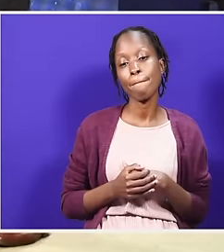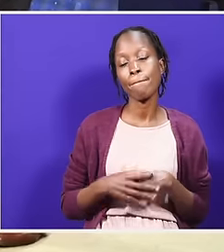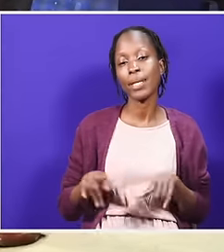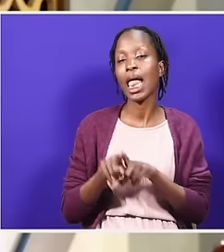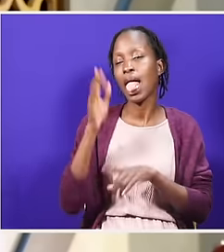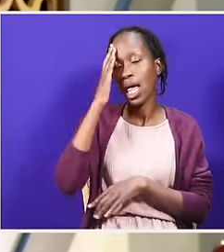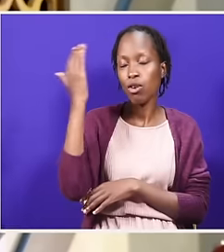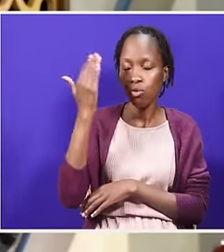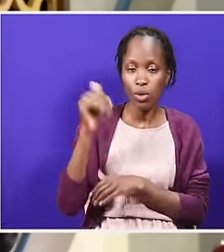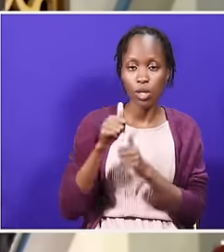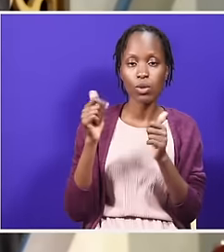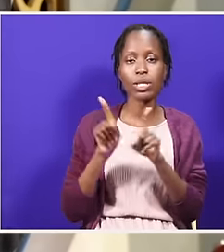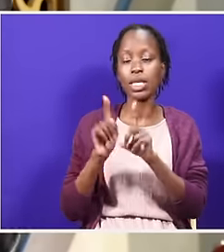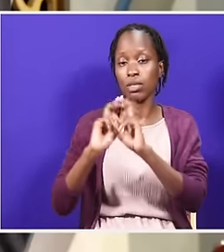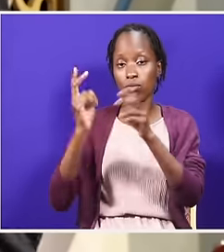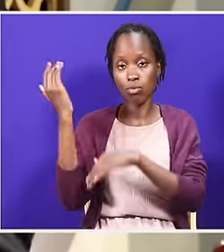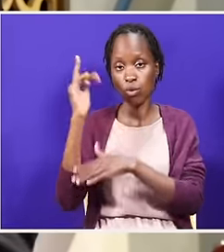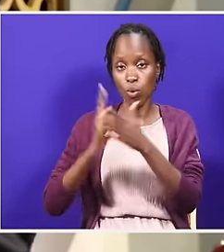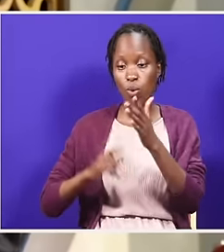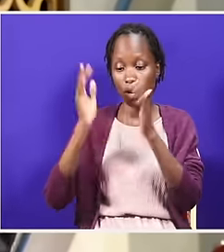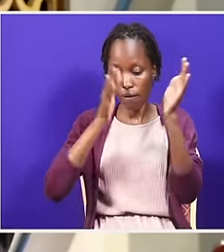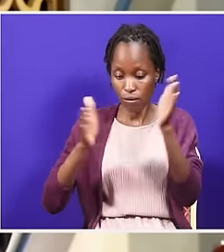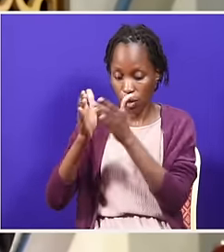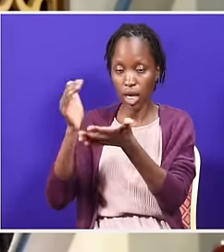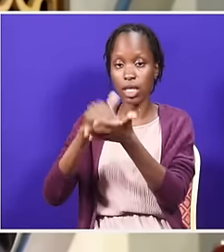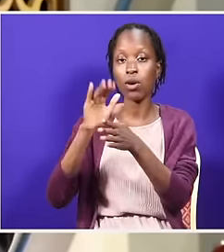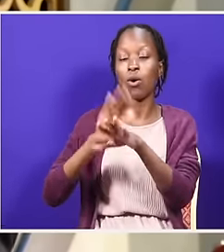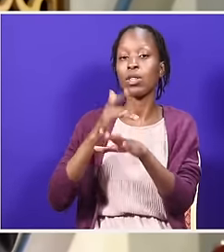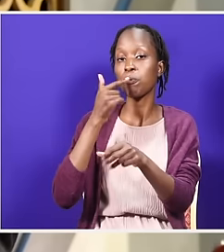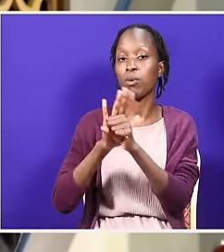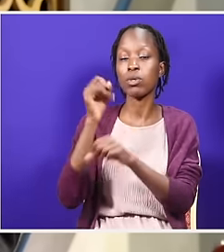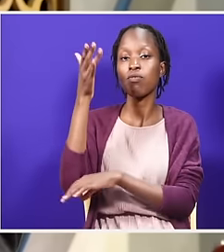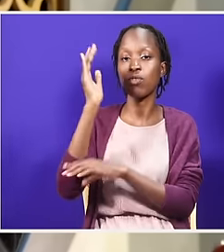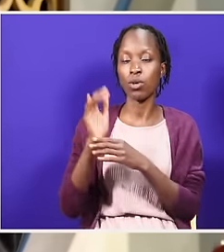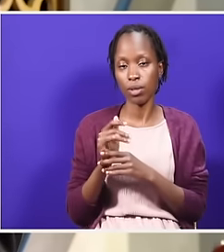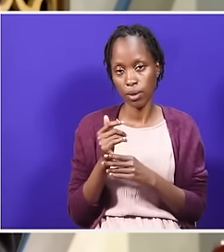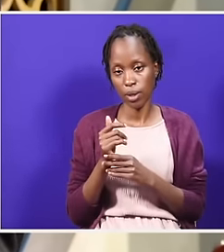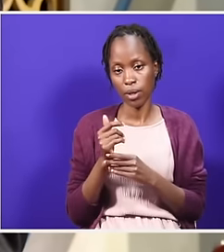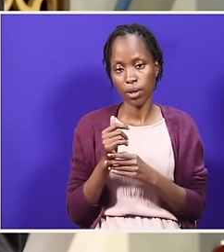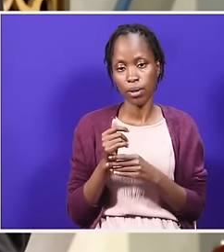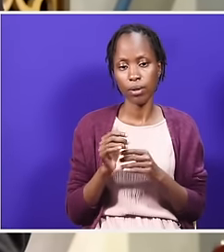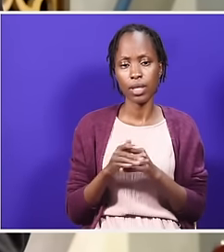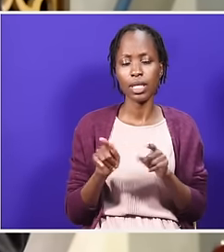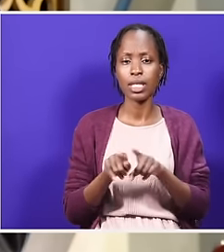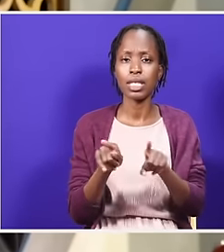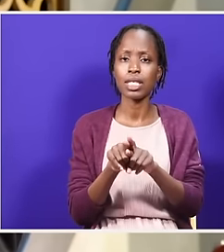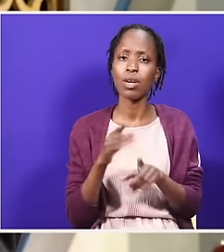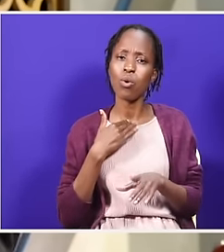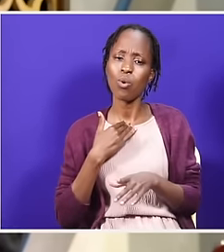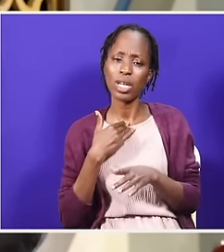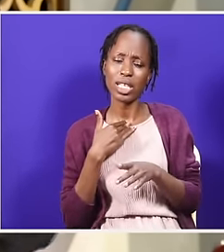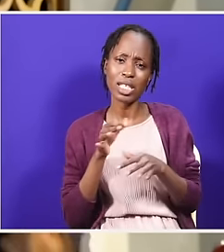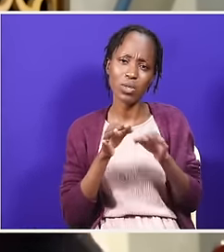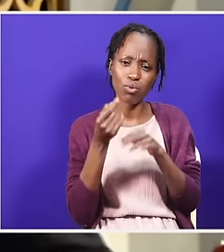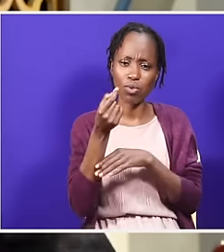us a wonderful word. The title of your message is Refocus on the Promises of God. Do you want to give us a small